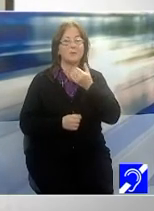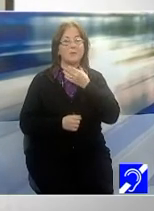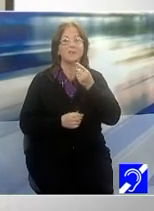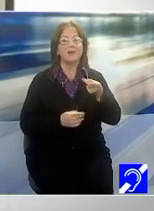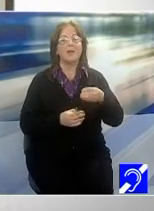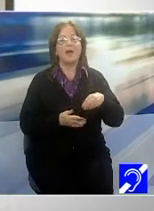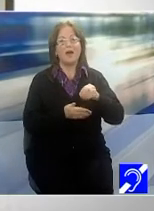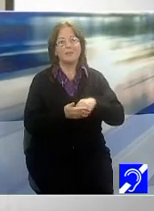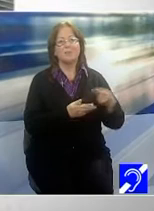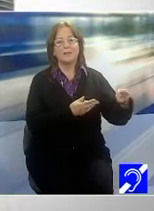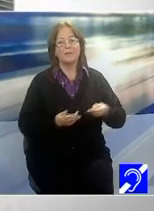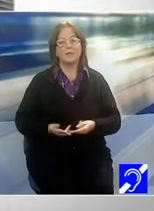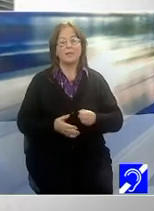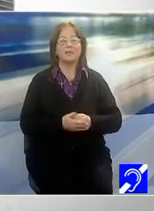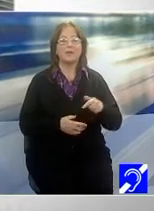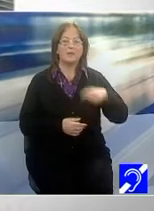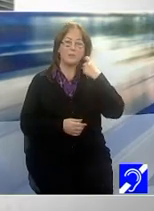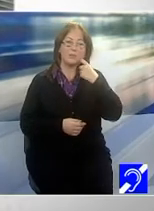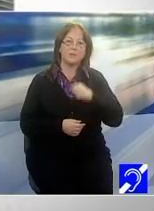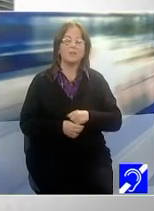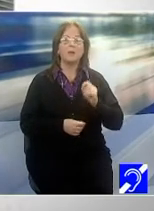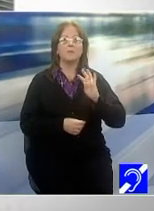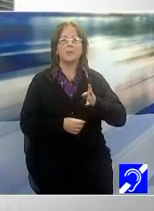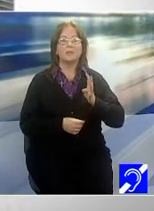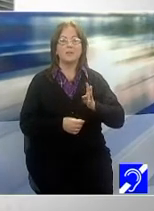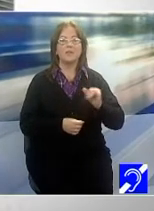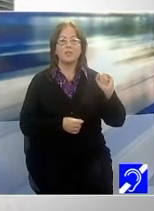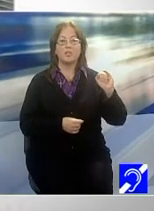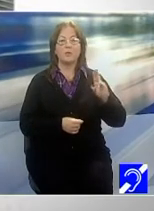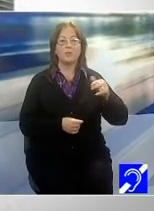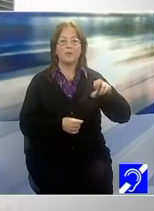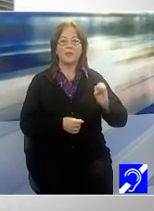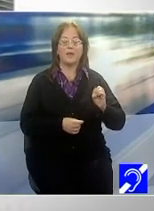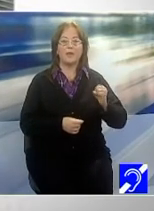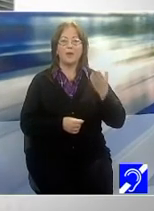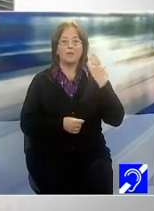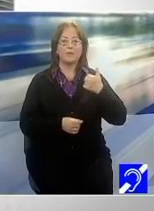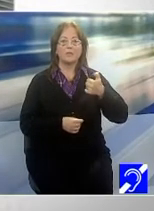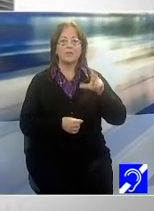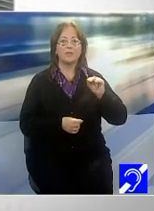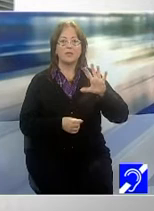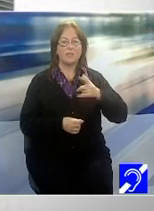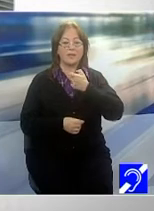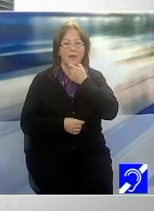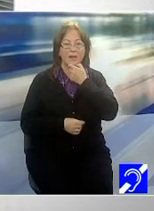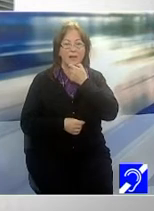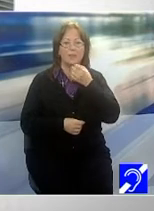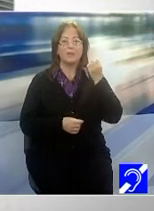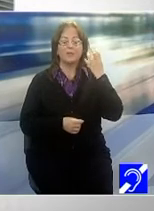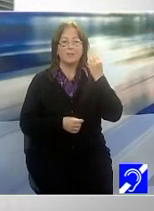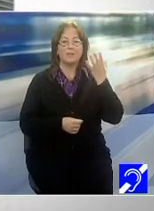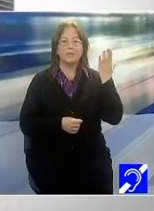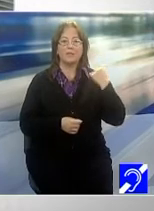Cluj. În 14 iunie s-au împlinit 135 de ani de relații